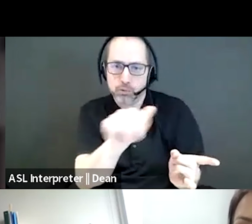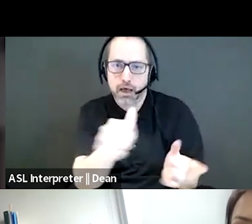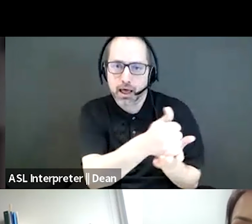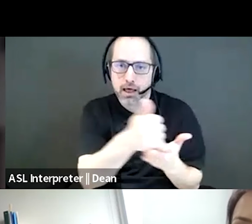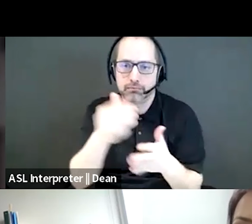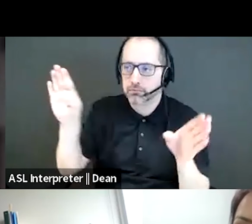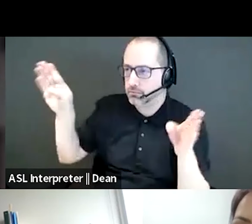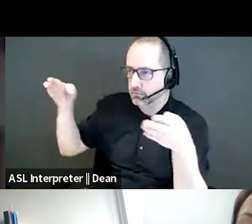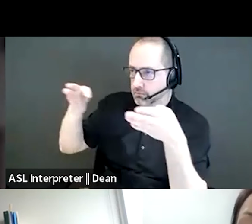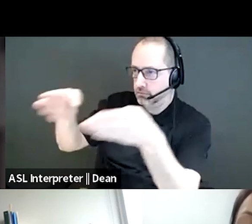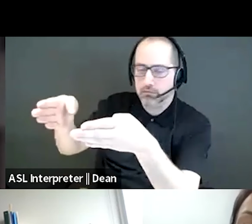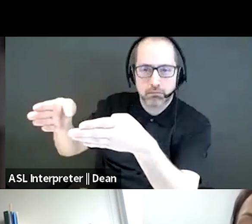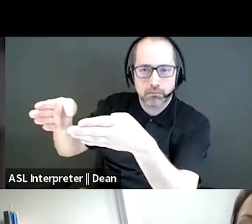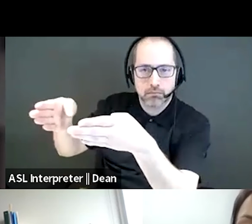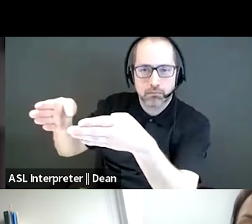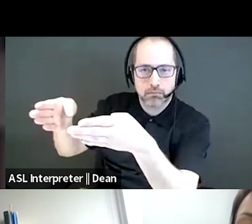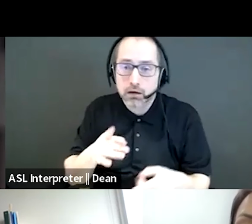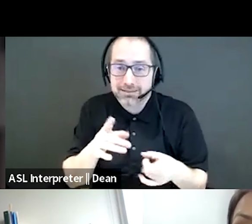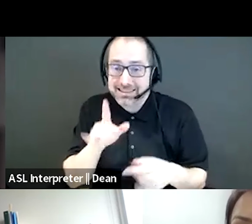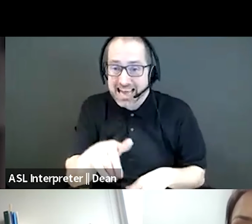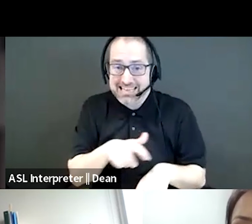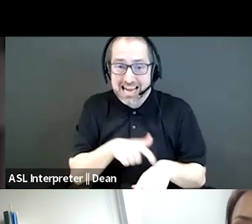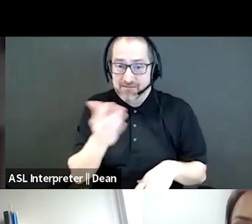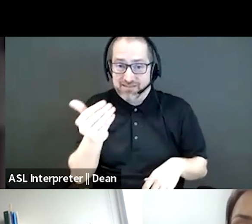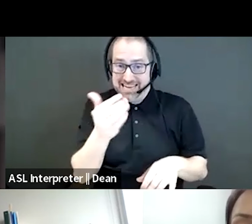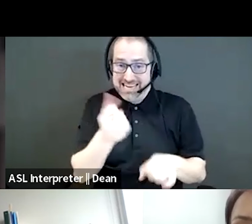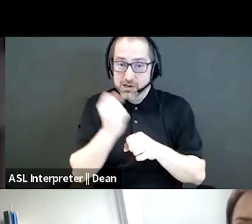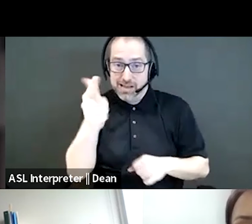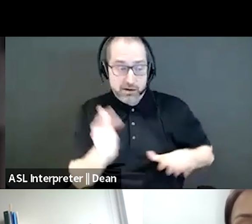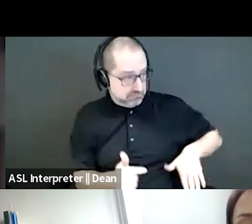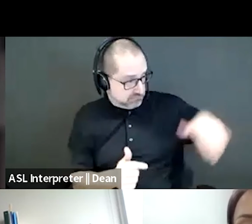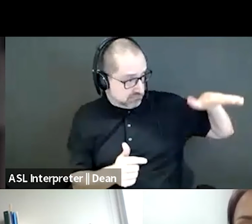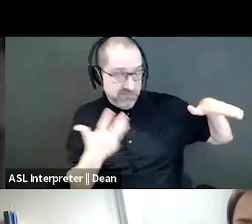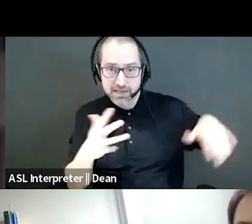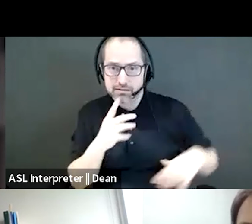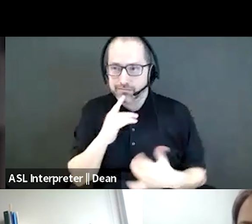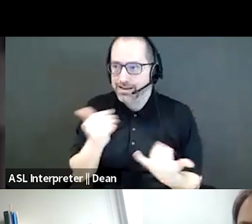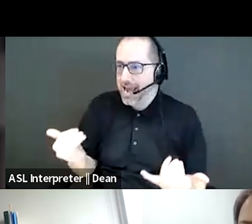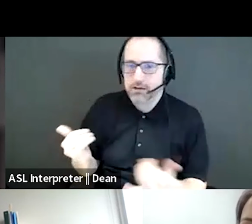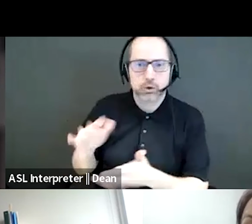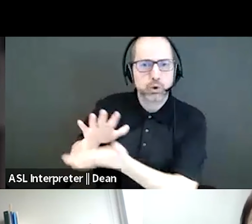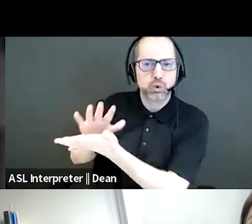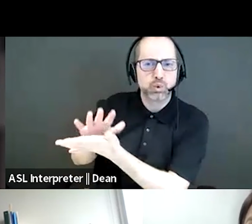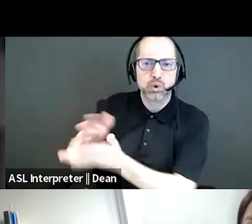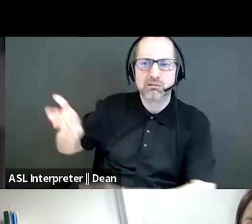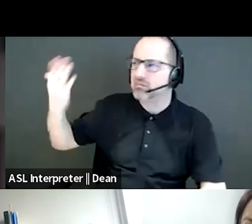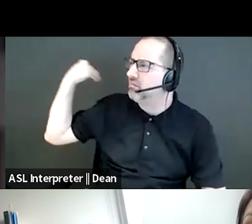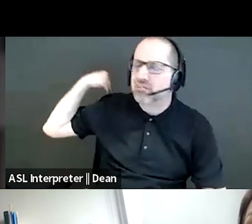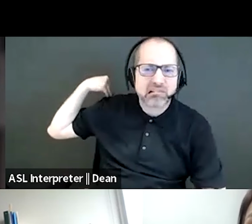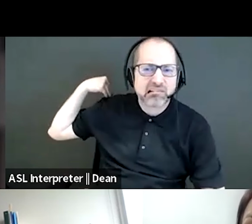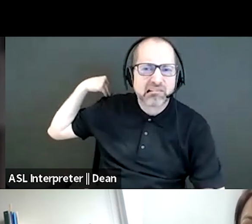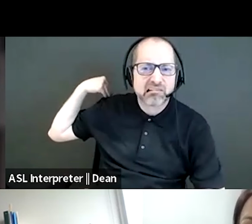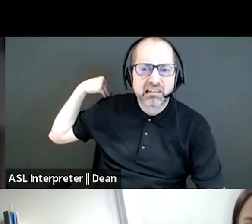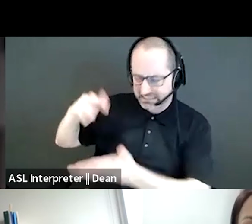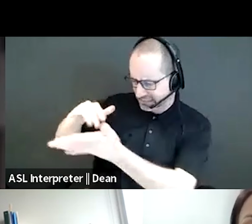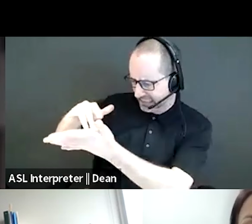lost initially, did not feel connected with her studies anymore. And after so many years, she wanted to pursue something that